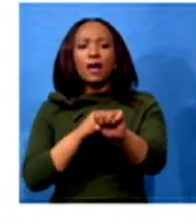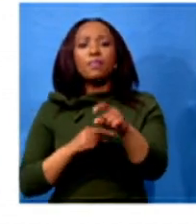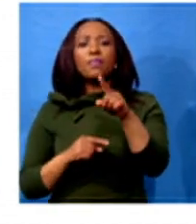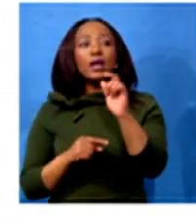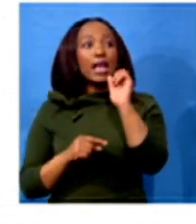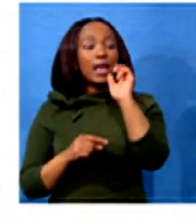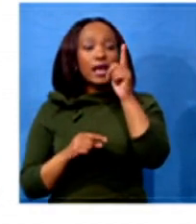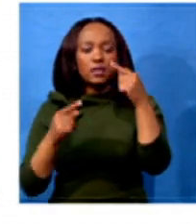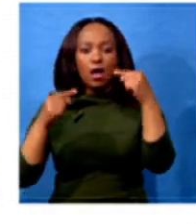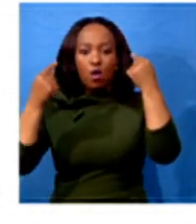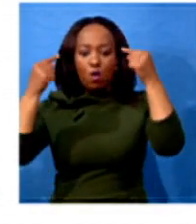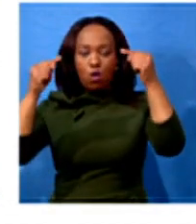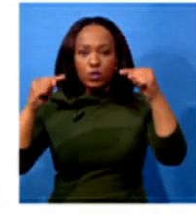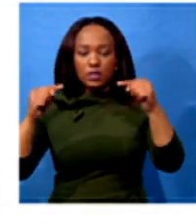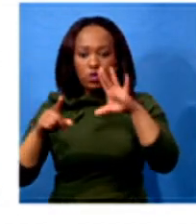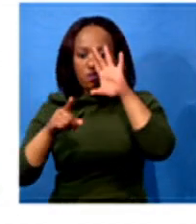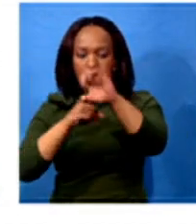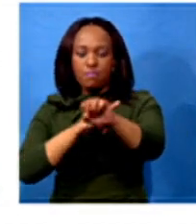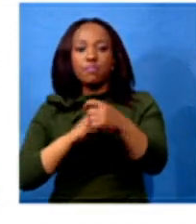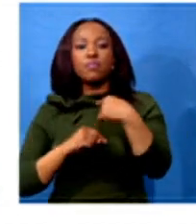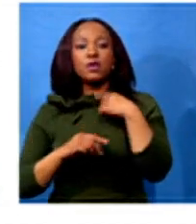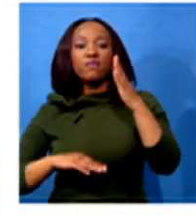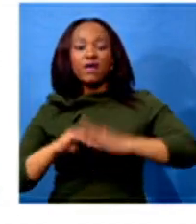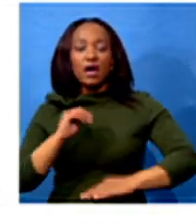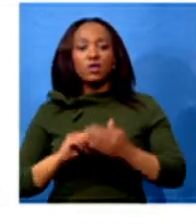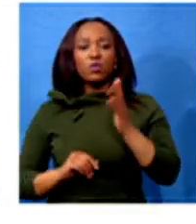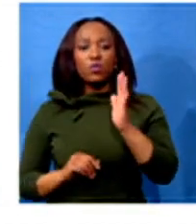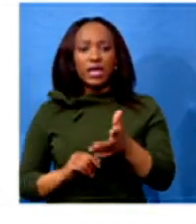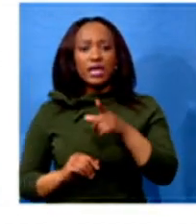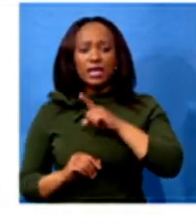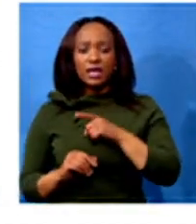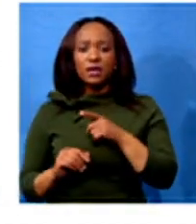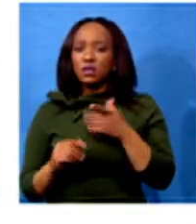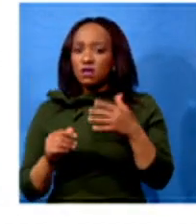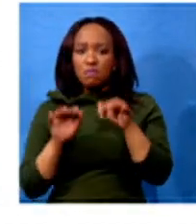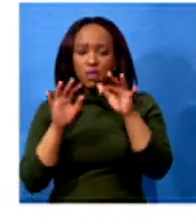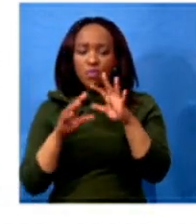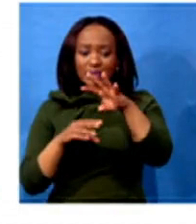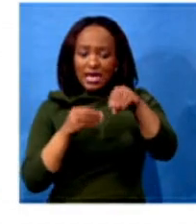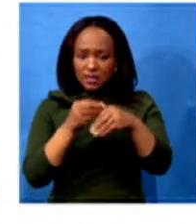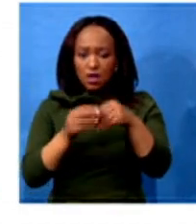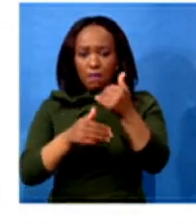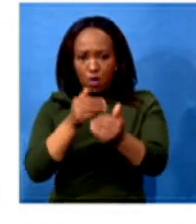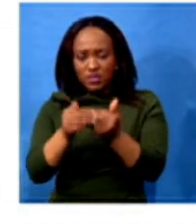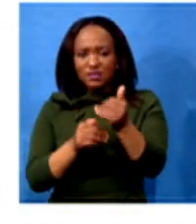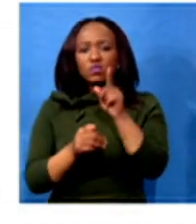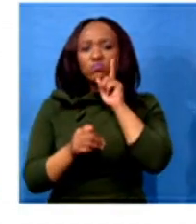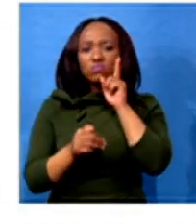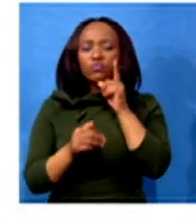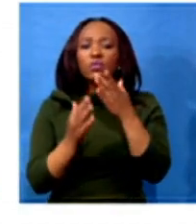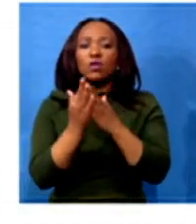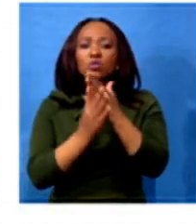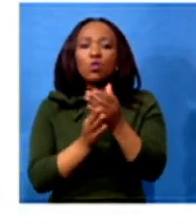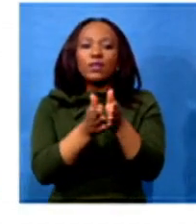audit is actually done. That's why we then have to put those people through an additional process of now putting them through the